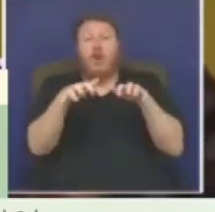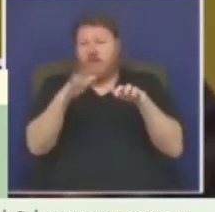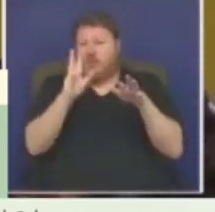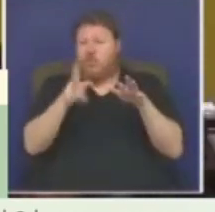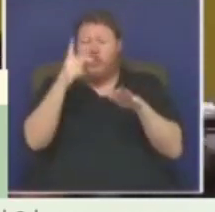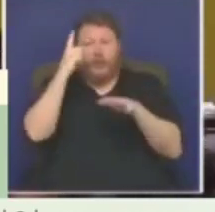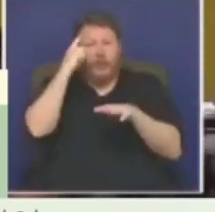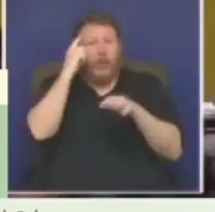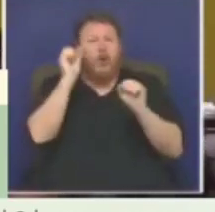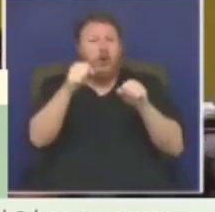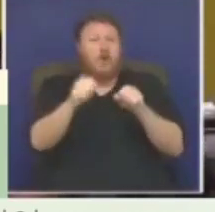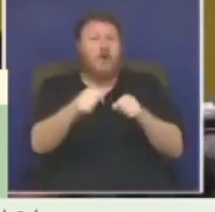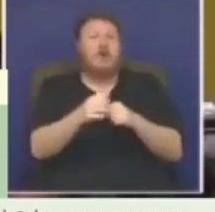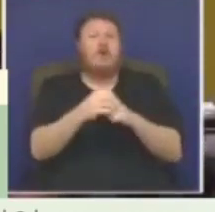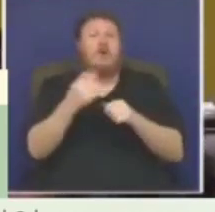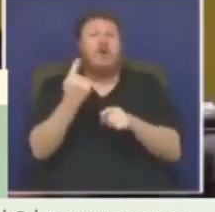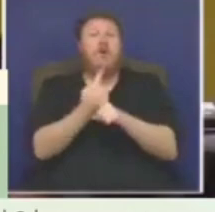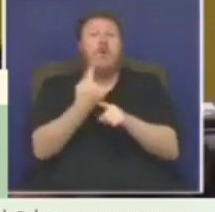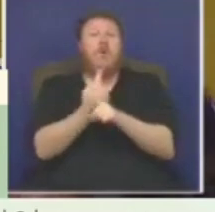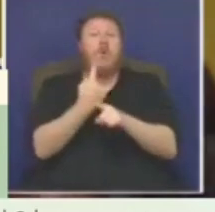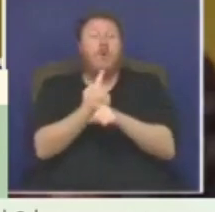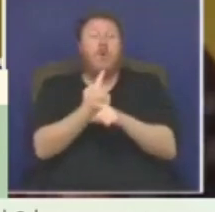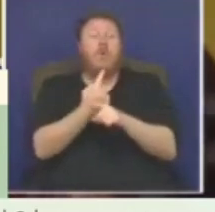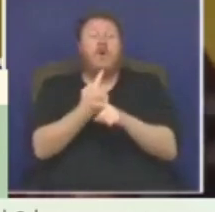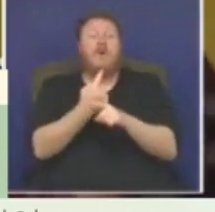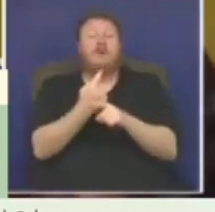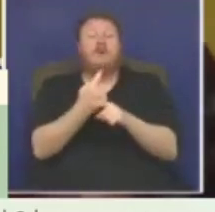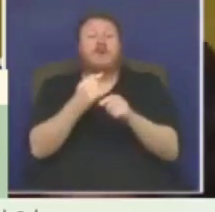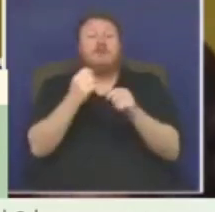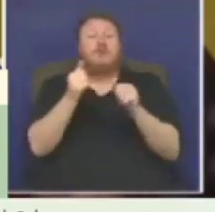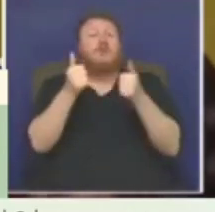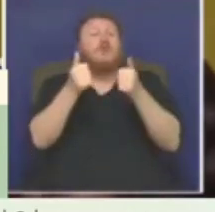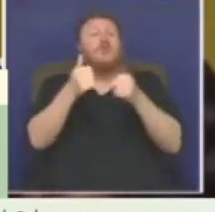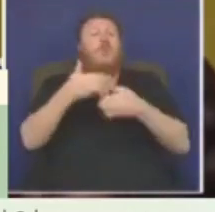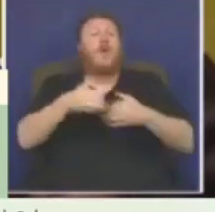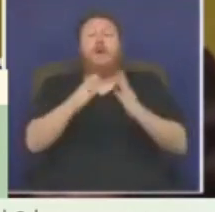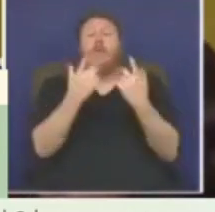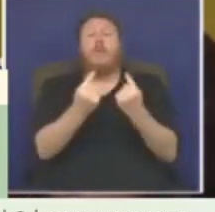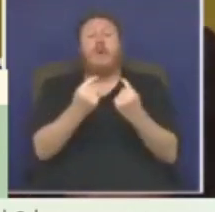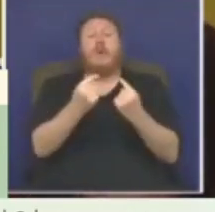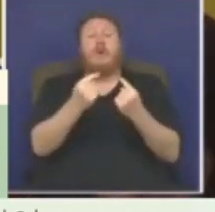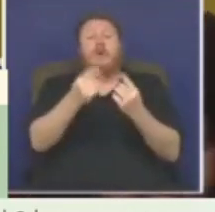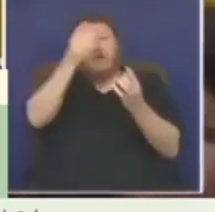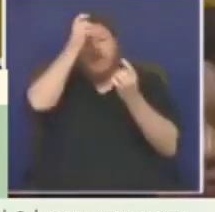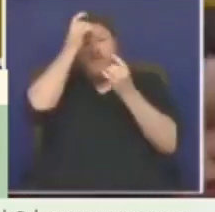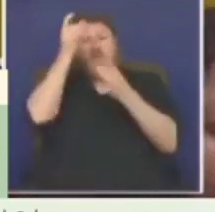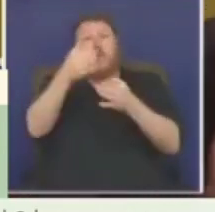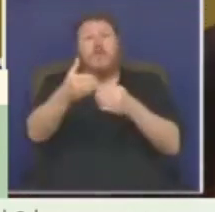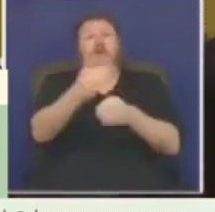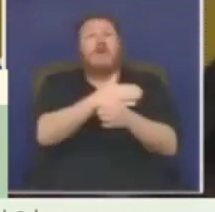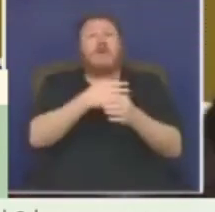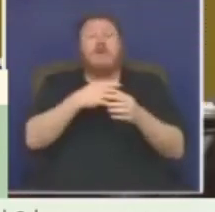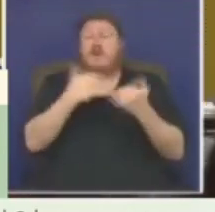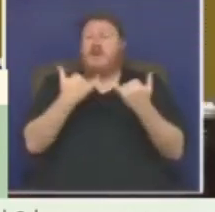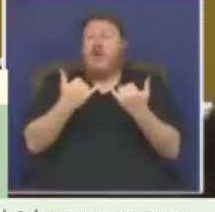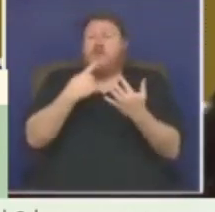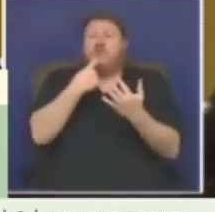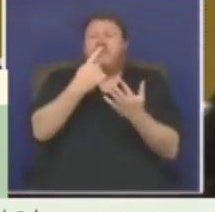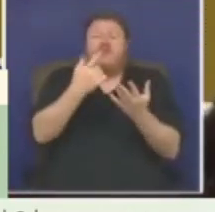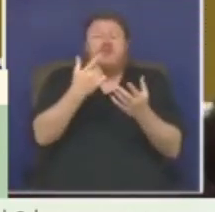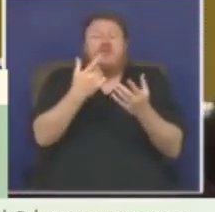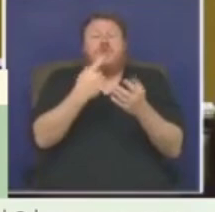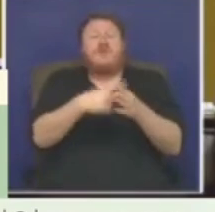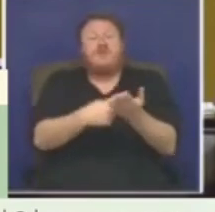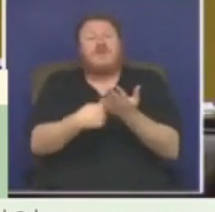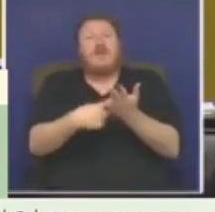that it's always collegial to inform one another that this is what is, but you said now you discussed it with them. So